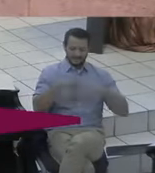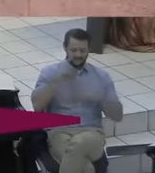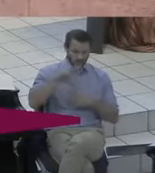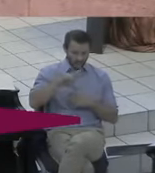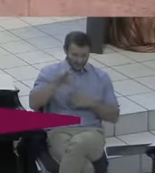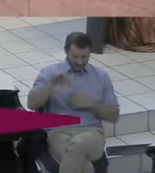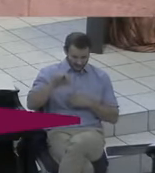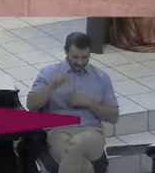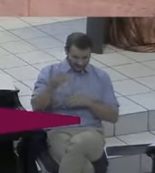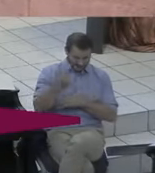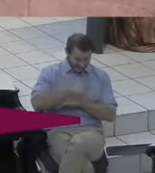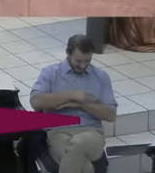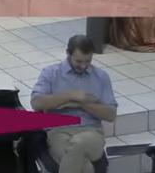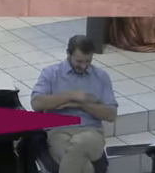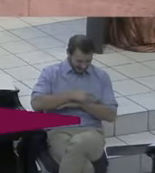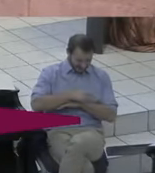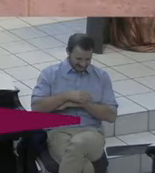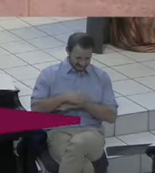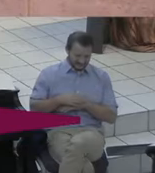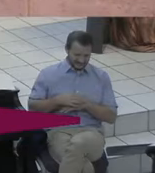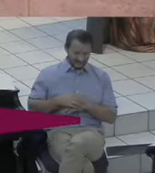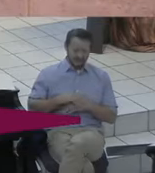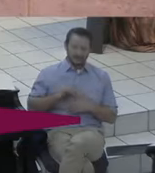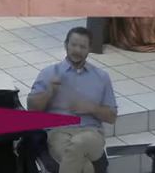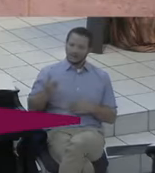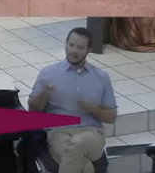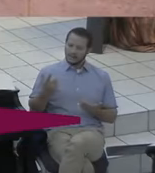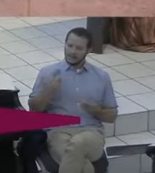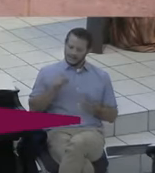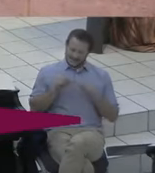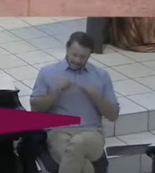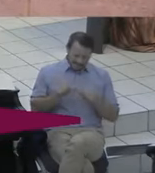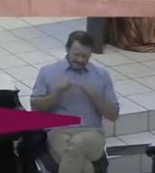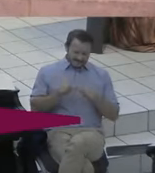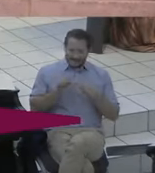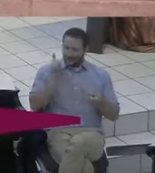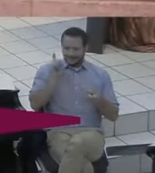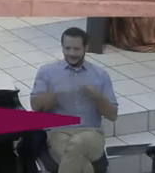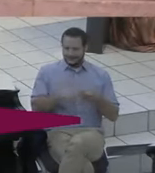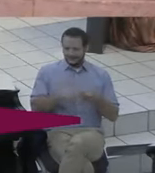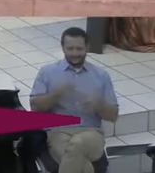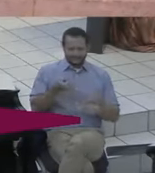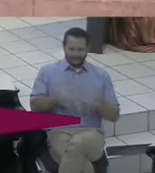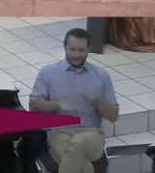days. They did it until the time for weeping and crying was over.